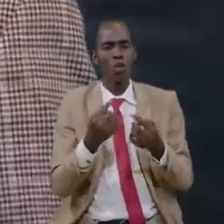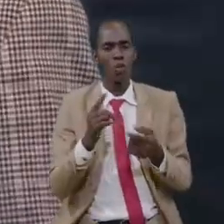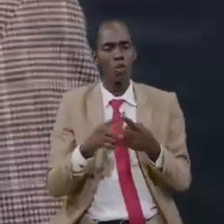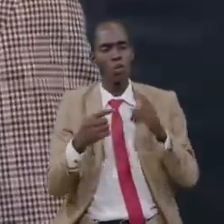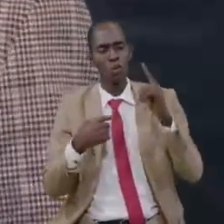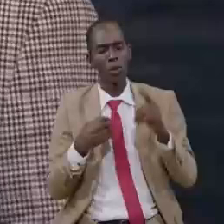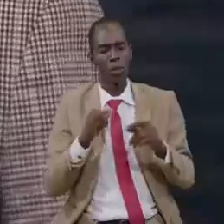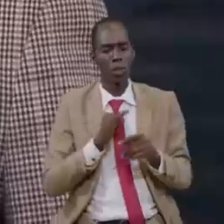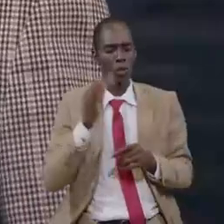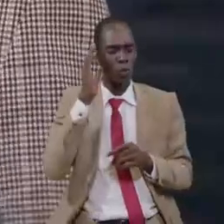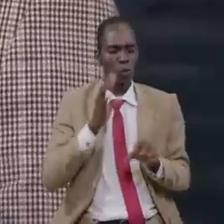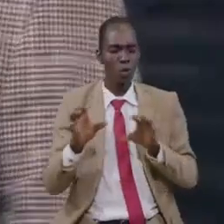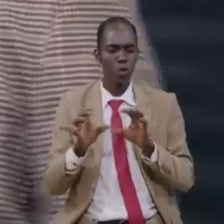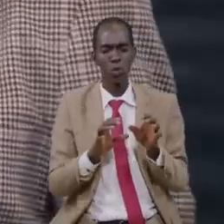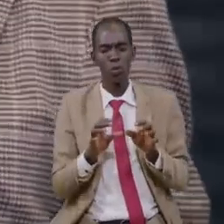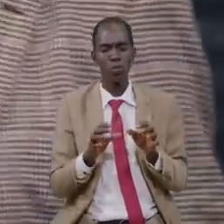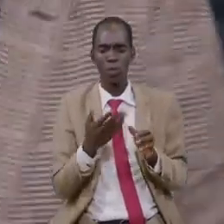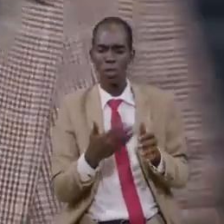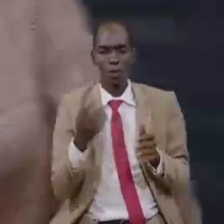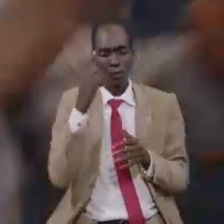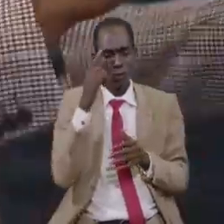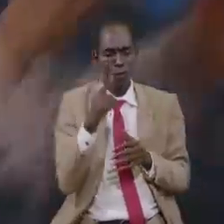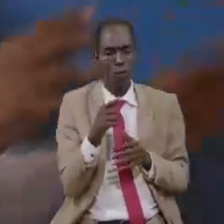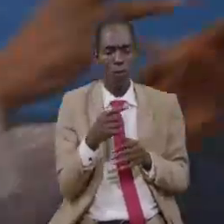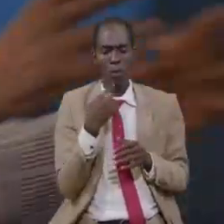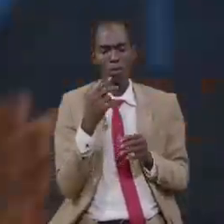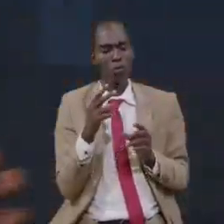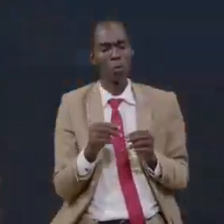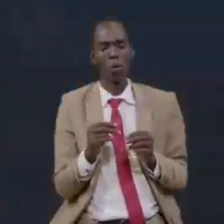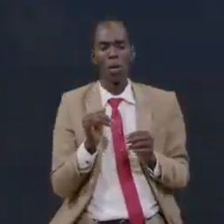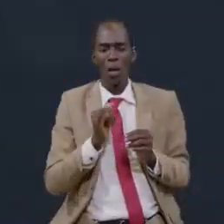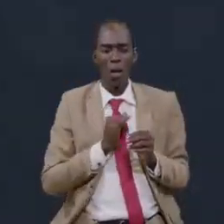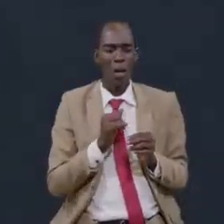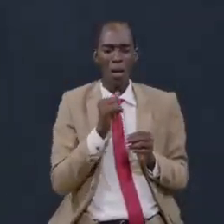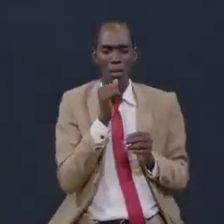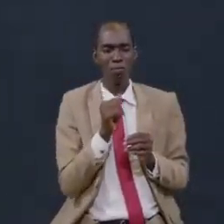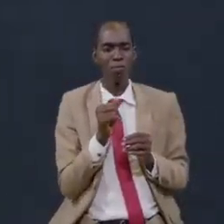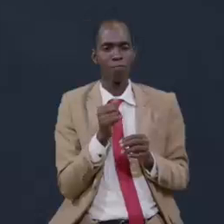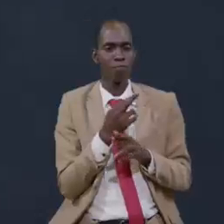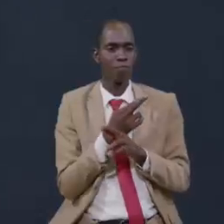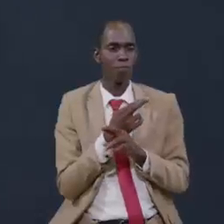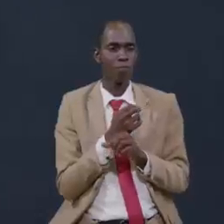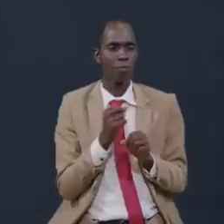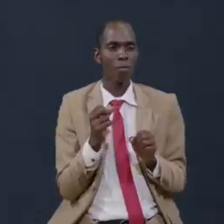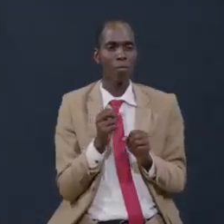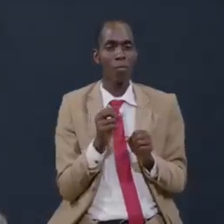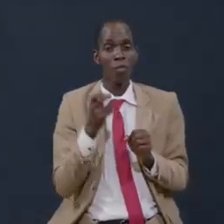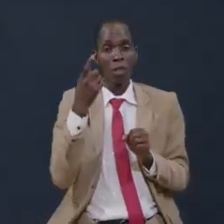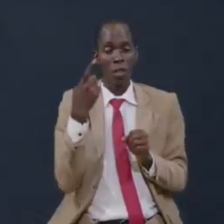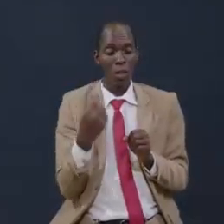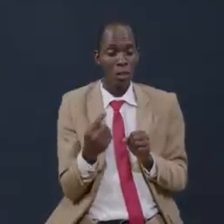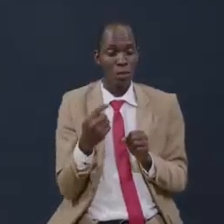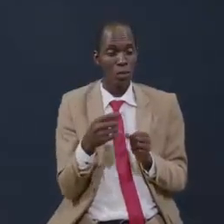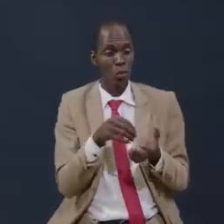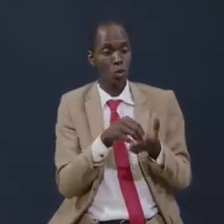can redeem anyone. The founder over there, come here and I